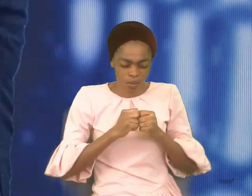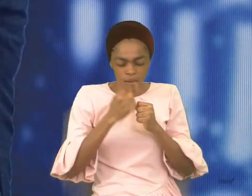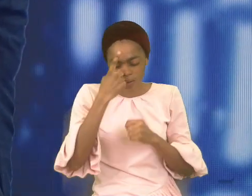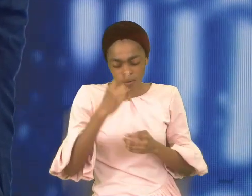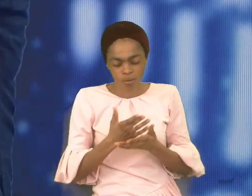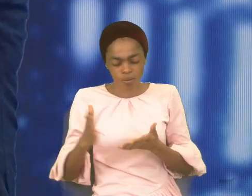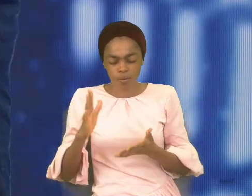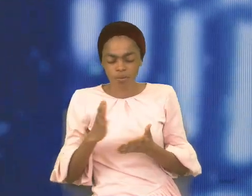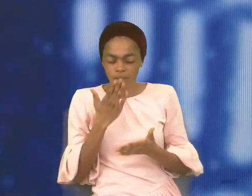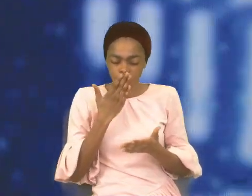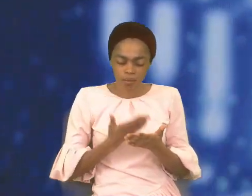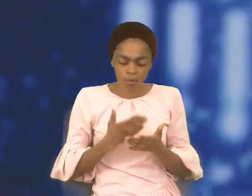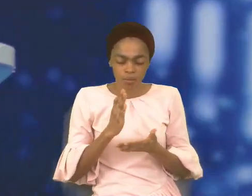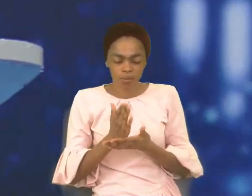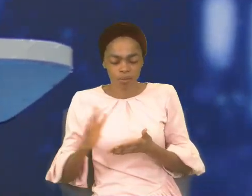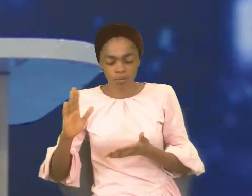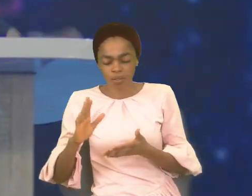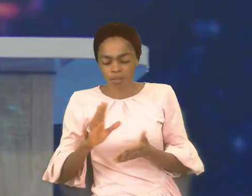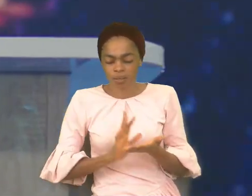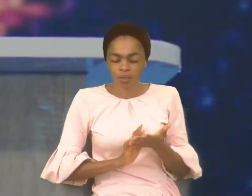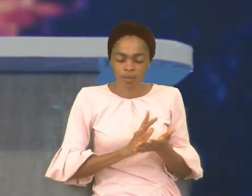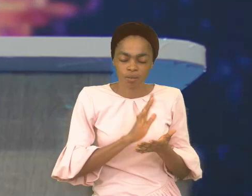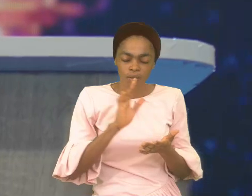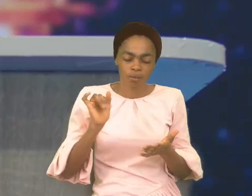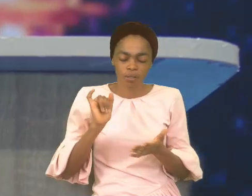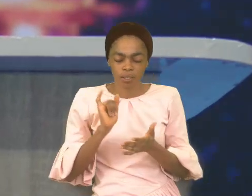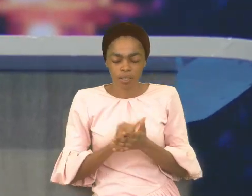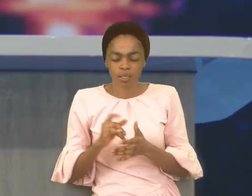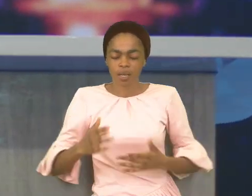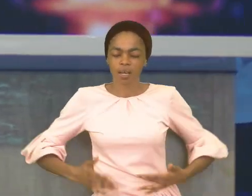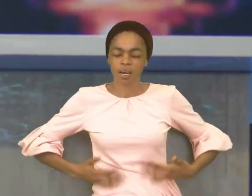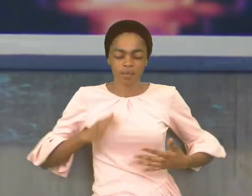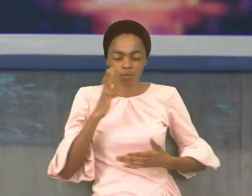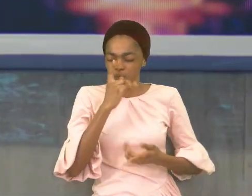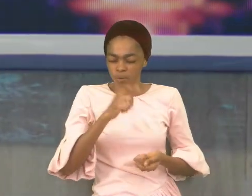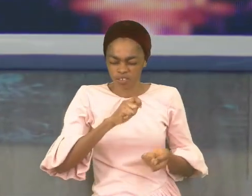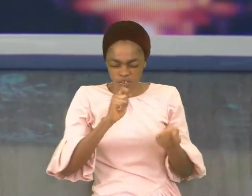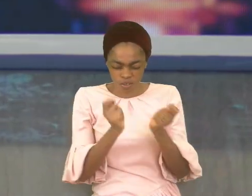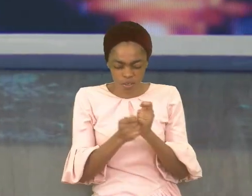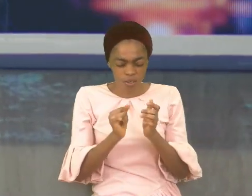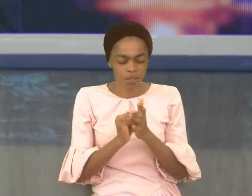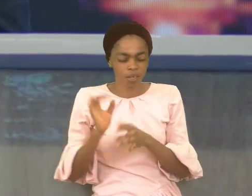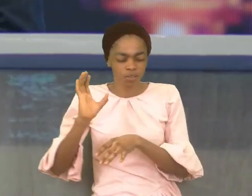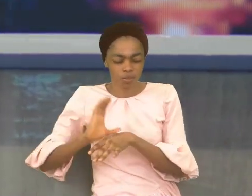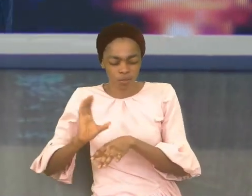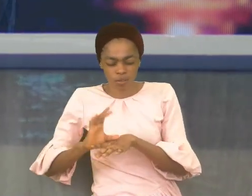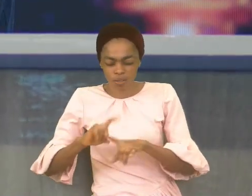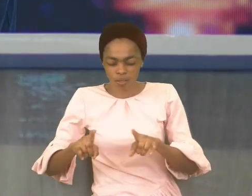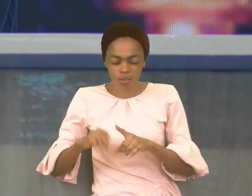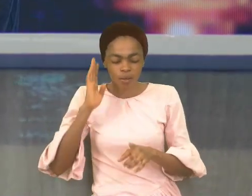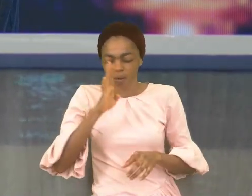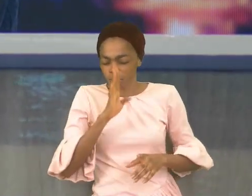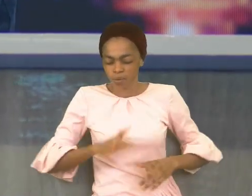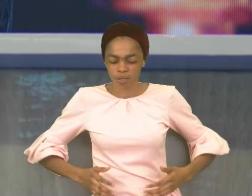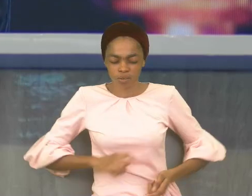will be transformed, that churches will be transformed, that everything, everyone coming to